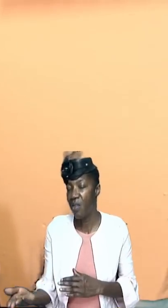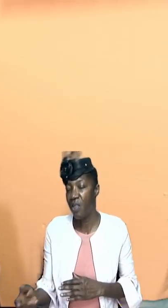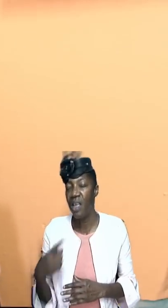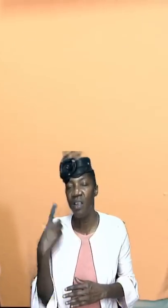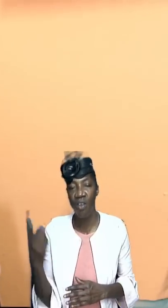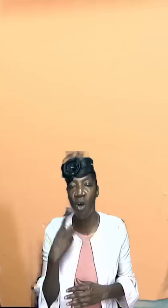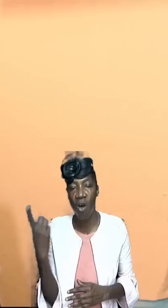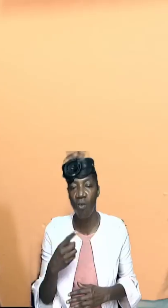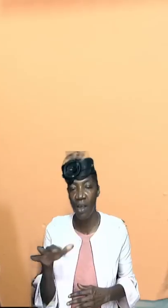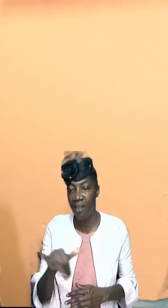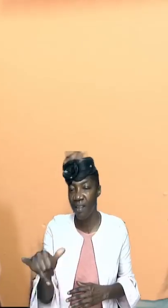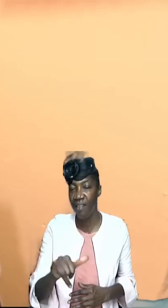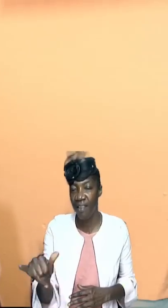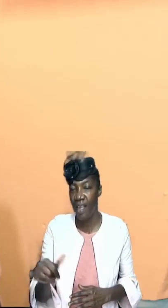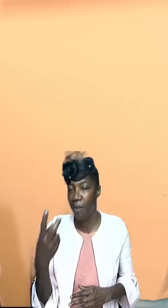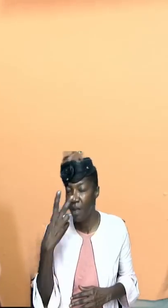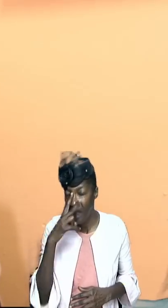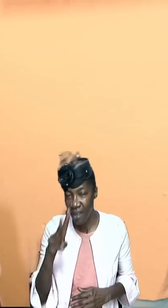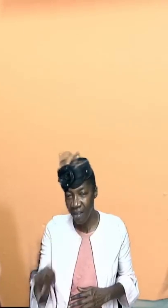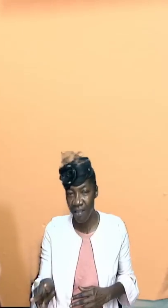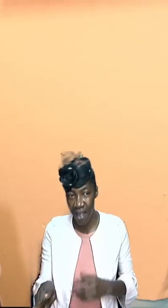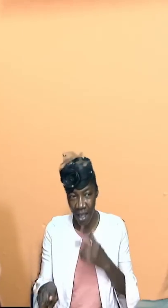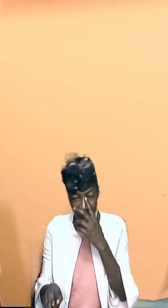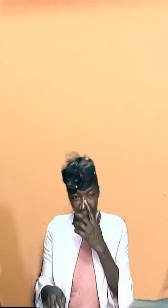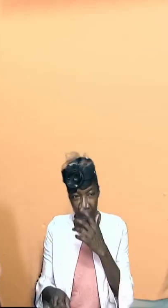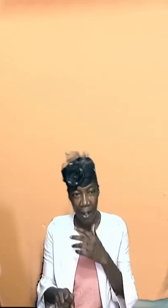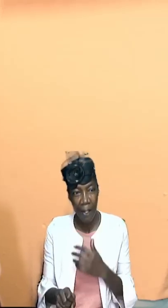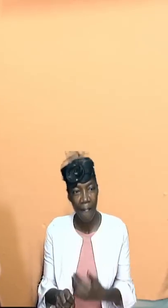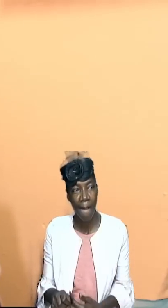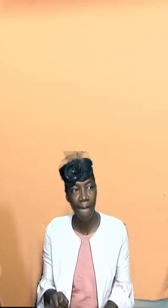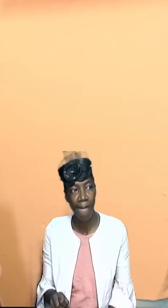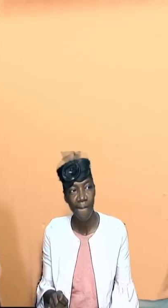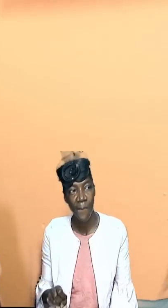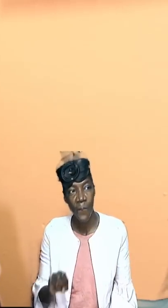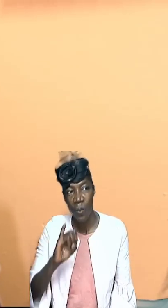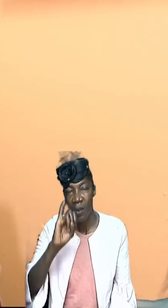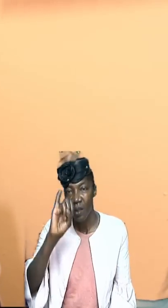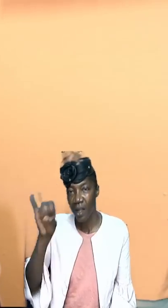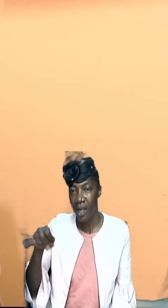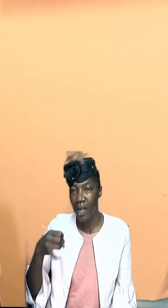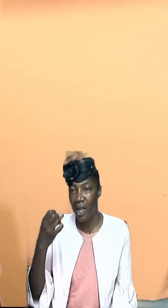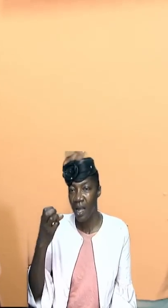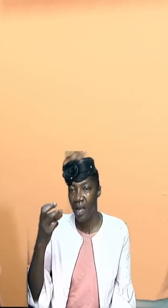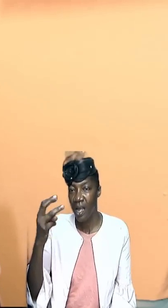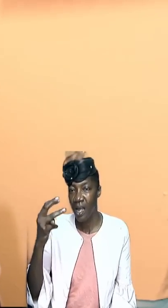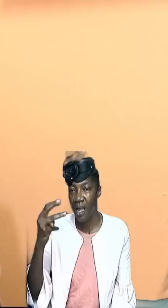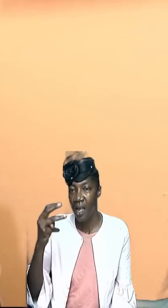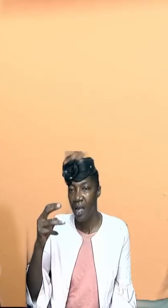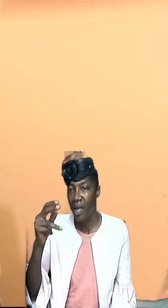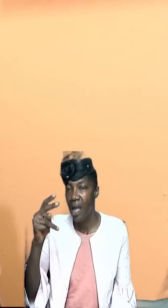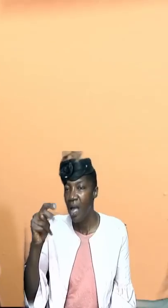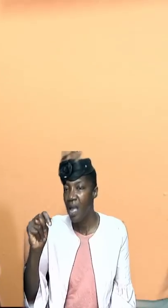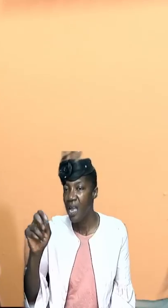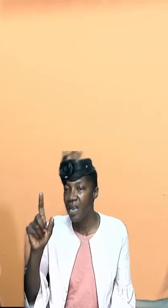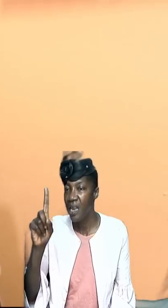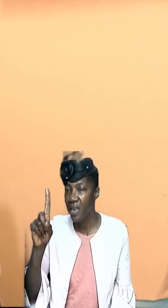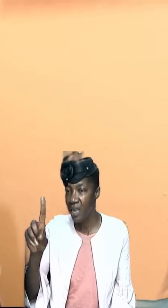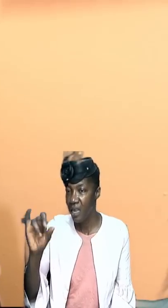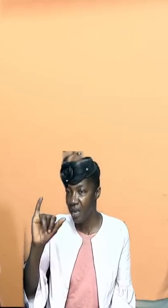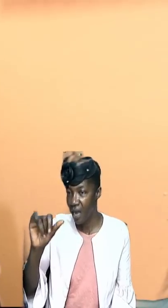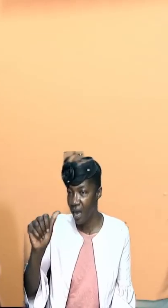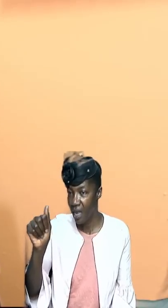always common. You see the Indians make reference to a flood. You see the Chinese make reference to a